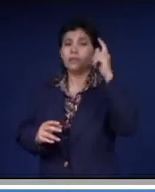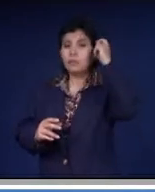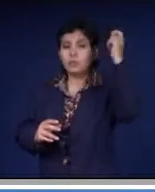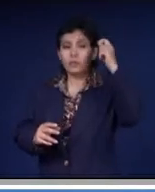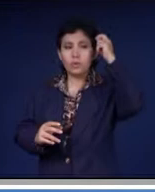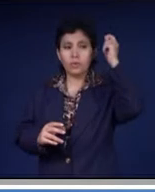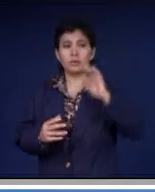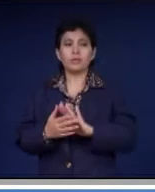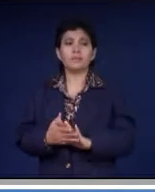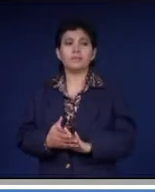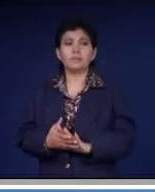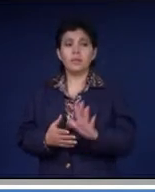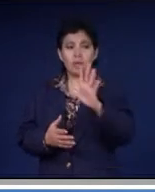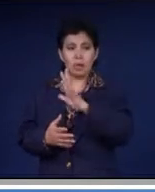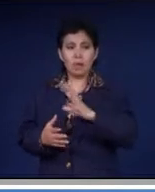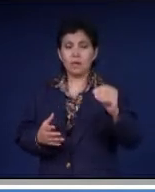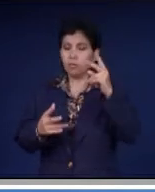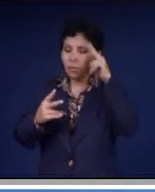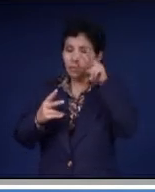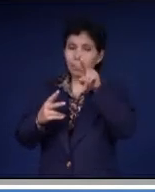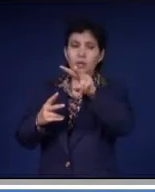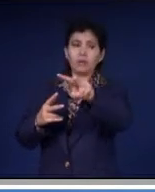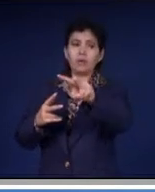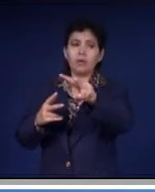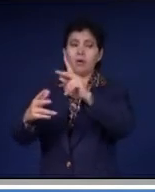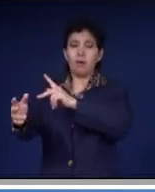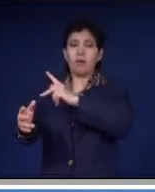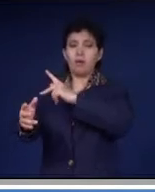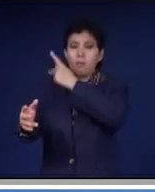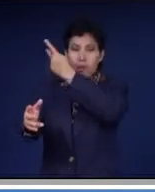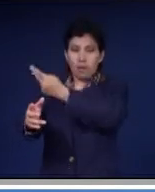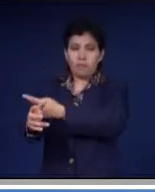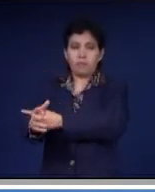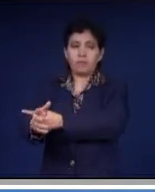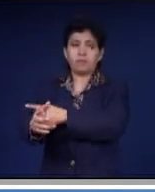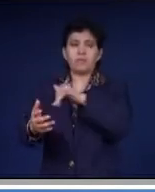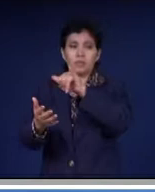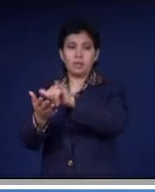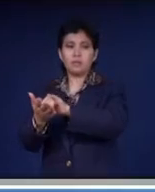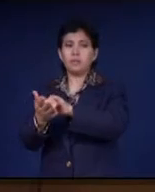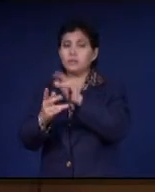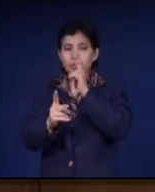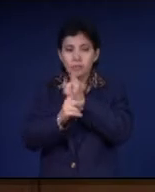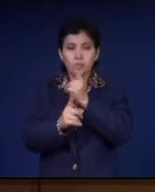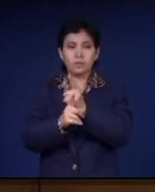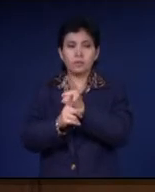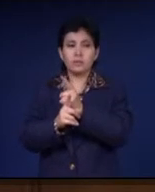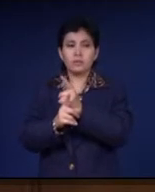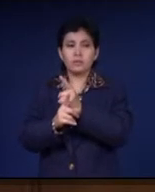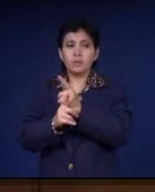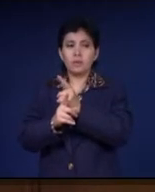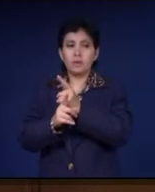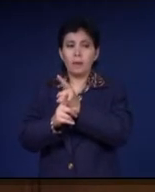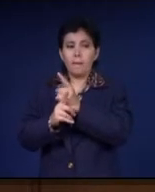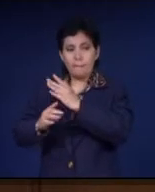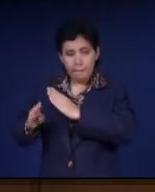by Freud, he looked into the powerful internal drives and impulses of humans. Humans, we